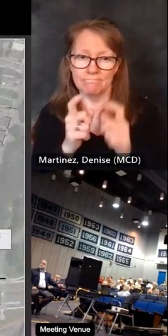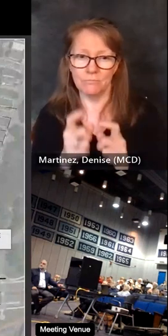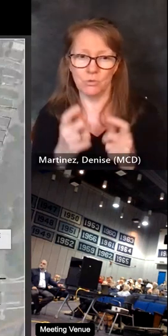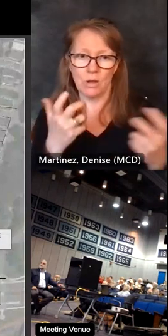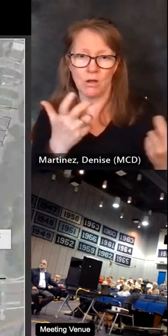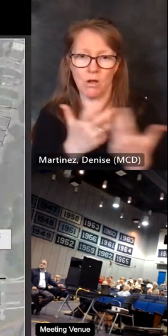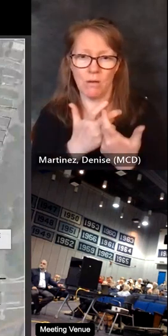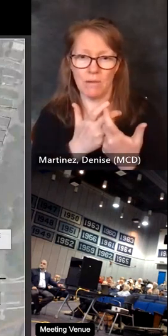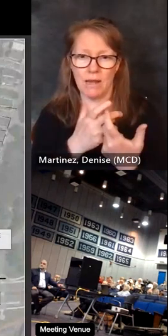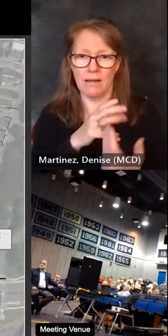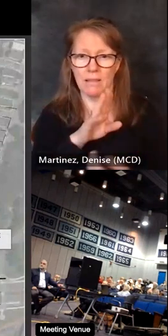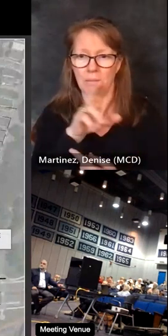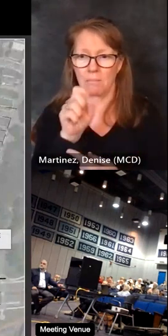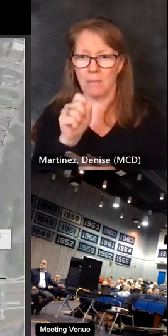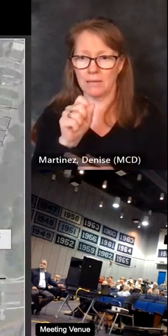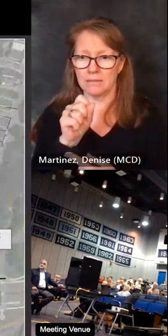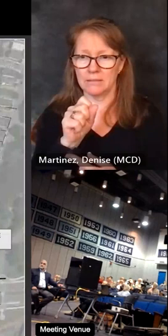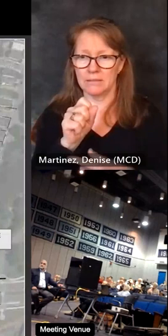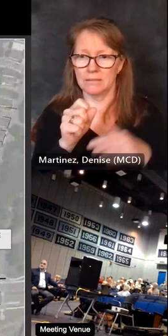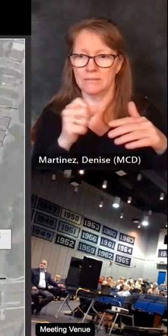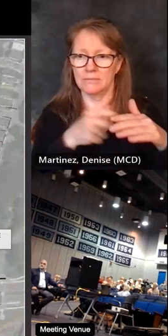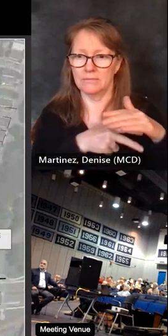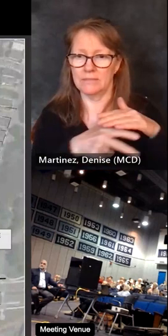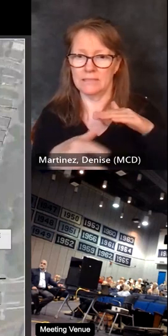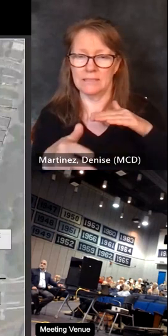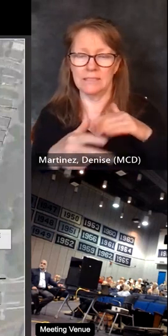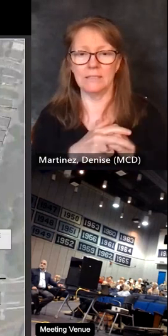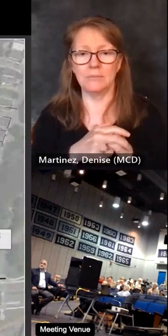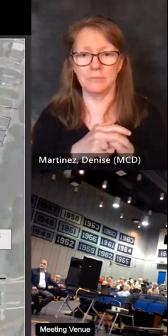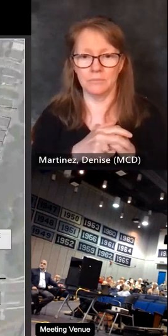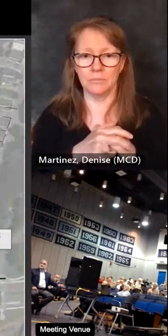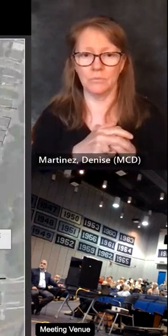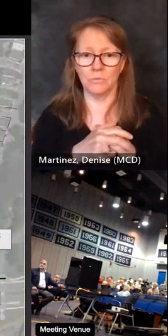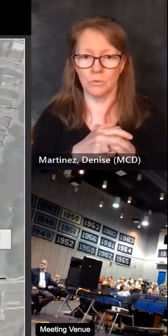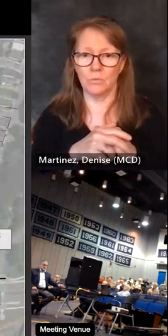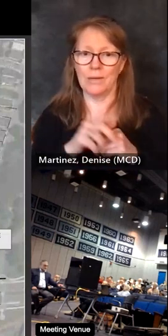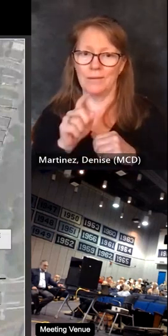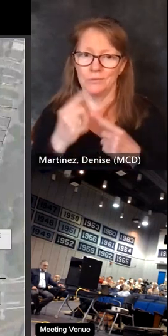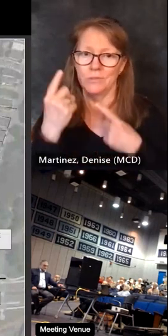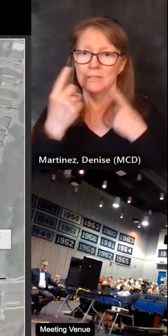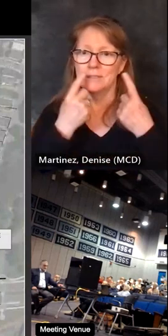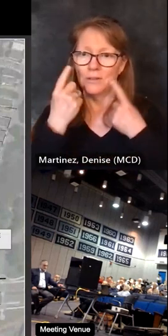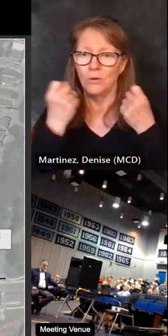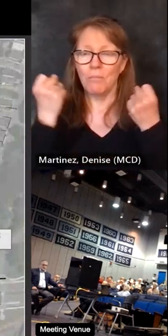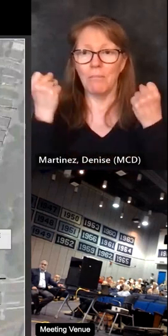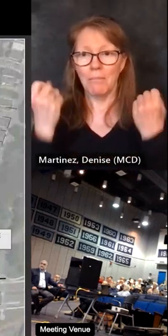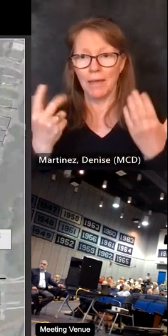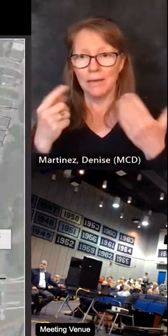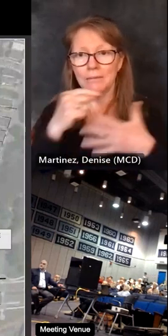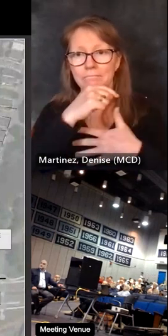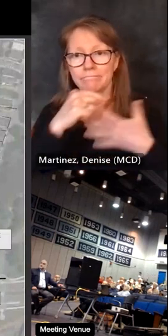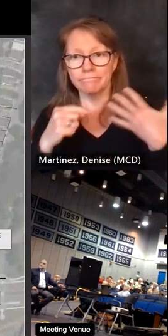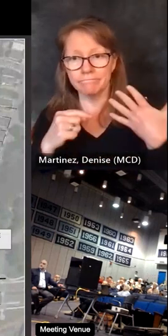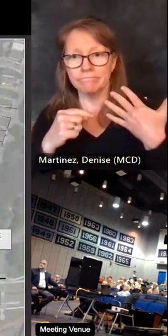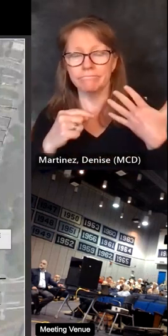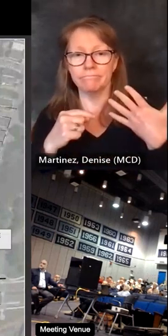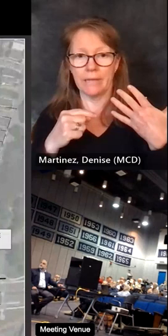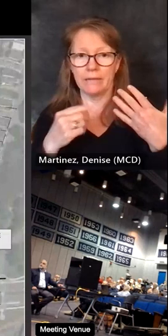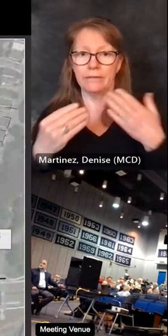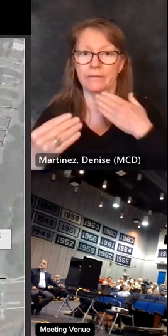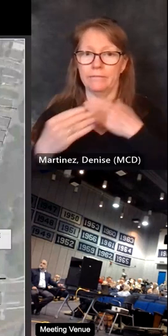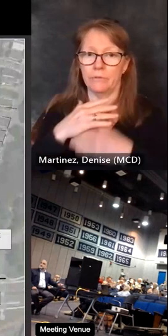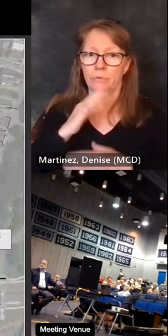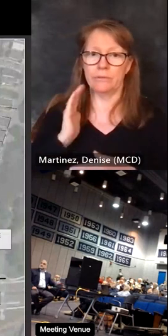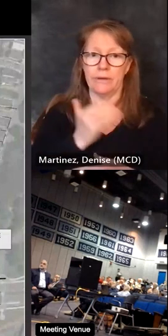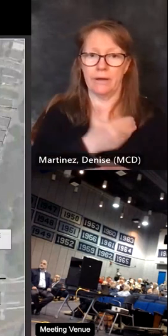We're thinking about a number of different constraints that are really like driving our design process. So I'll just kind of walk through this. First, of